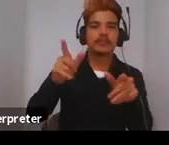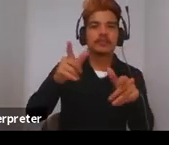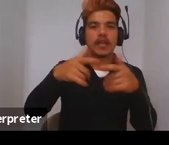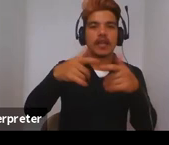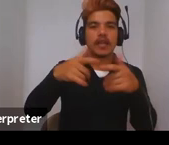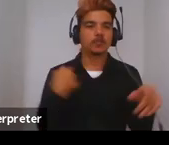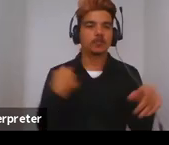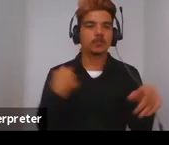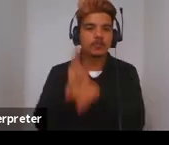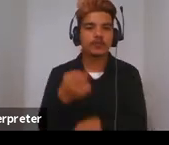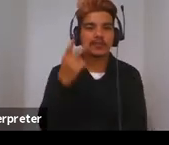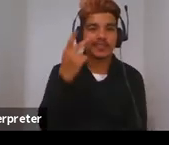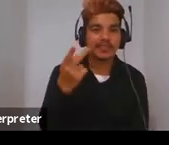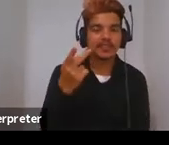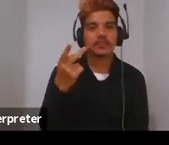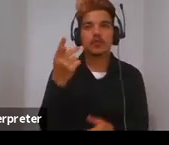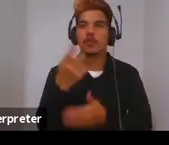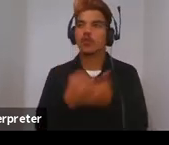using to see